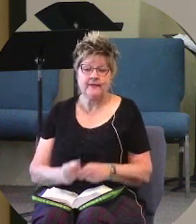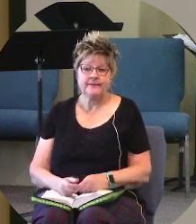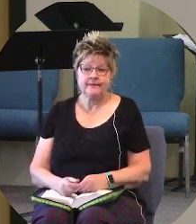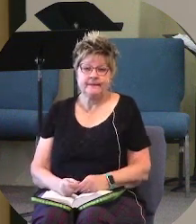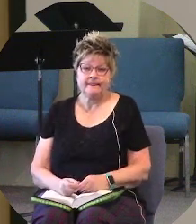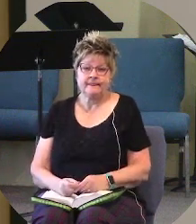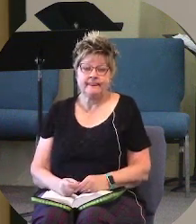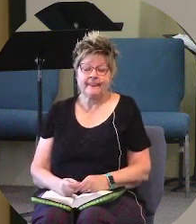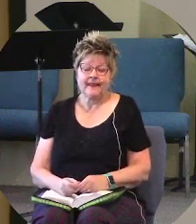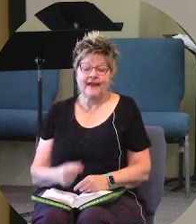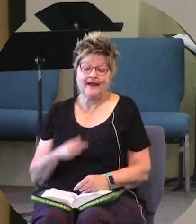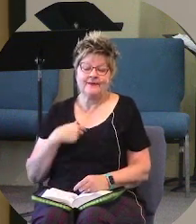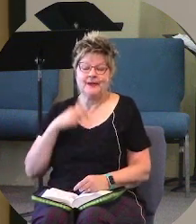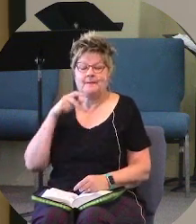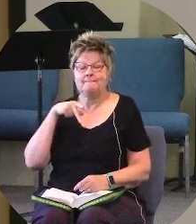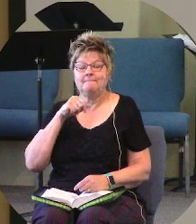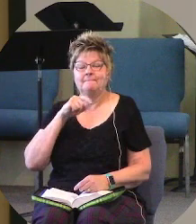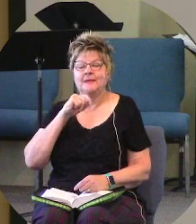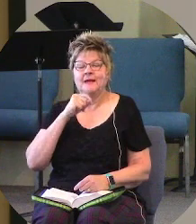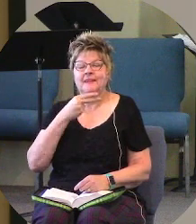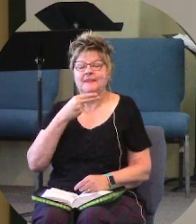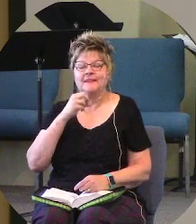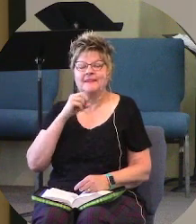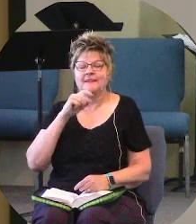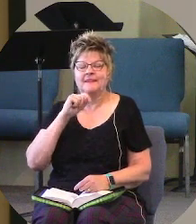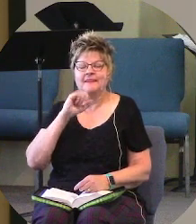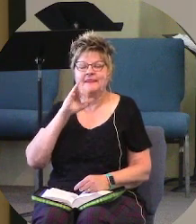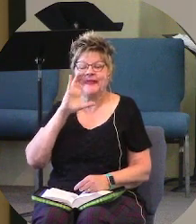I was going to say pathetic, but that kind of goes.